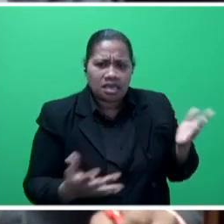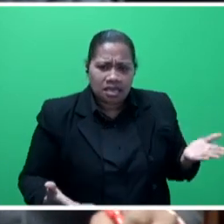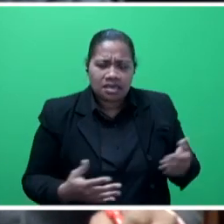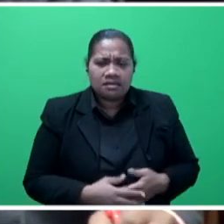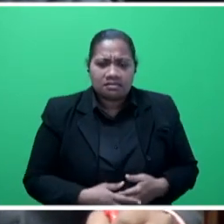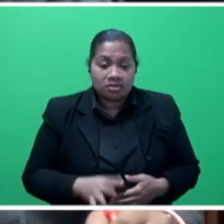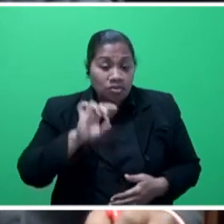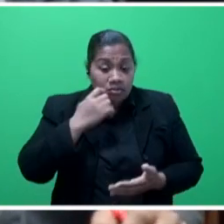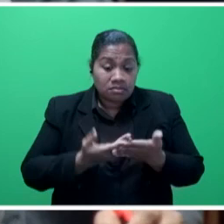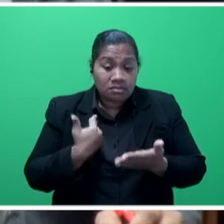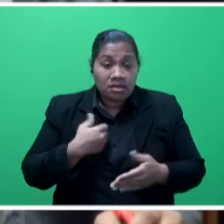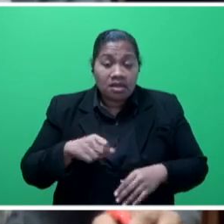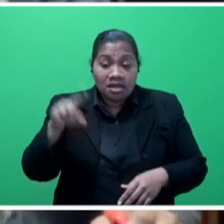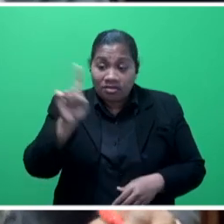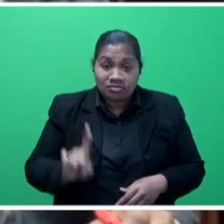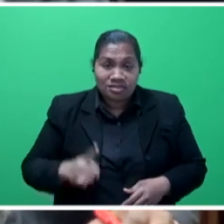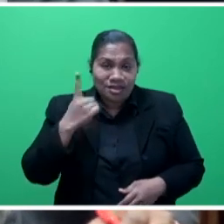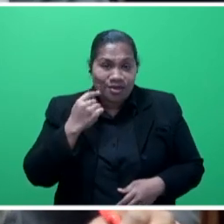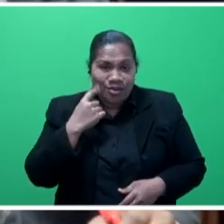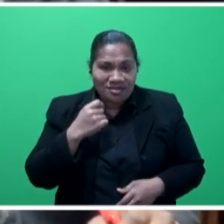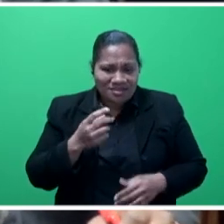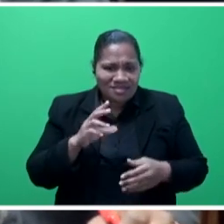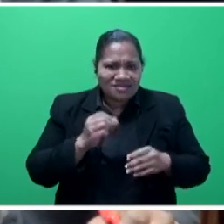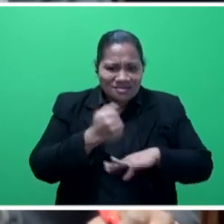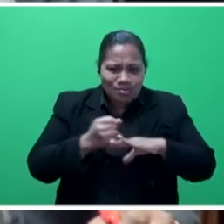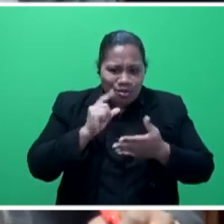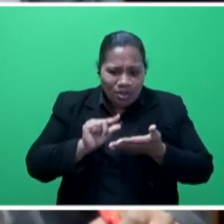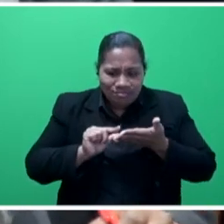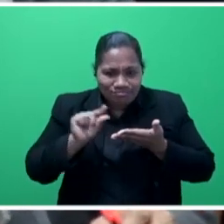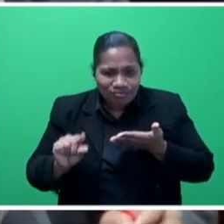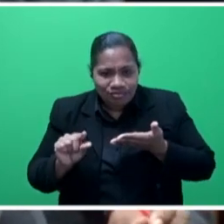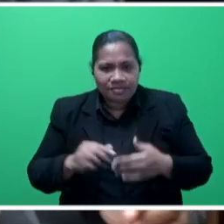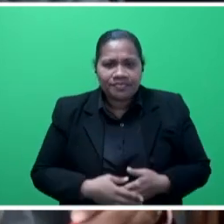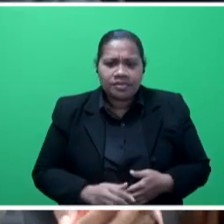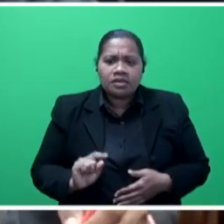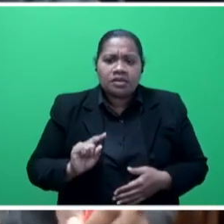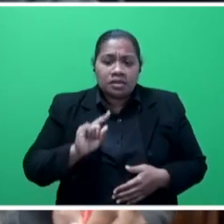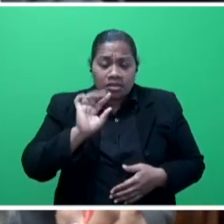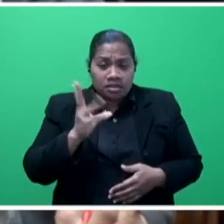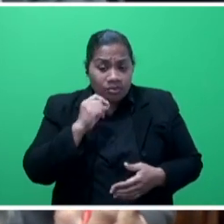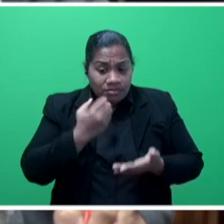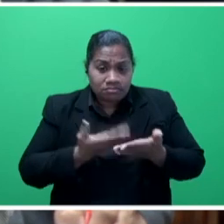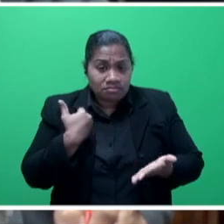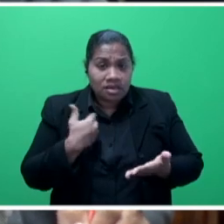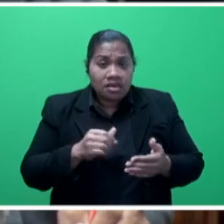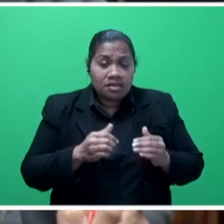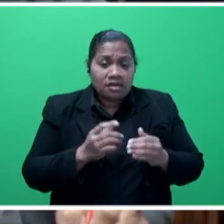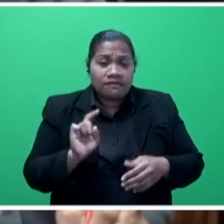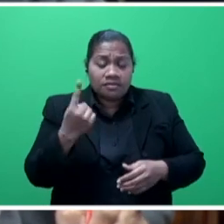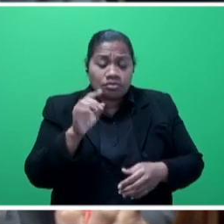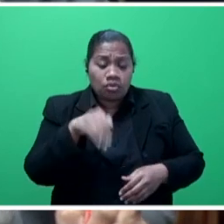electricity and water subsidies? Are they going to remove first home buyer assistance, which we have heard from Honorable